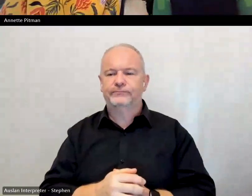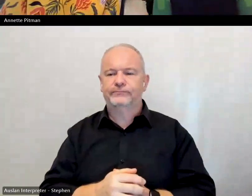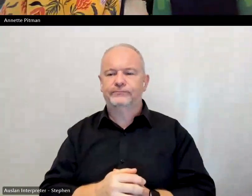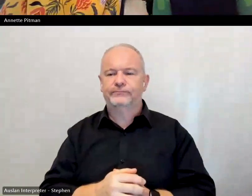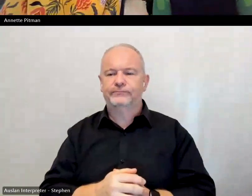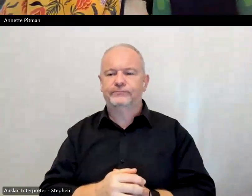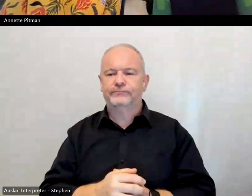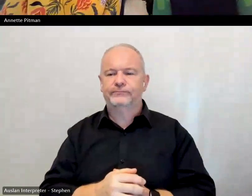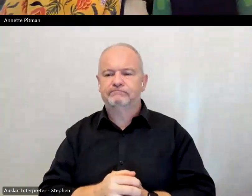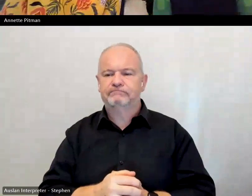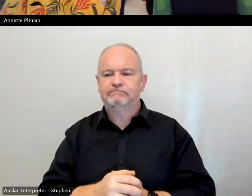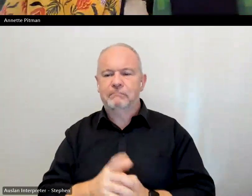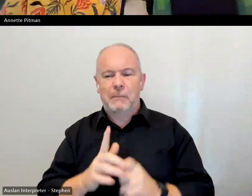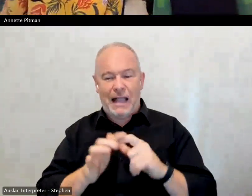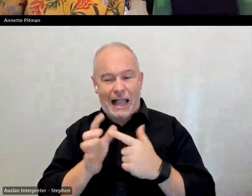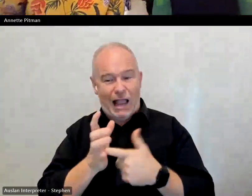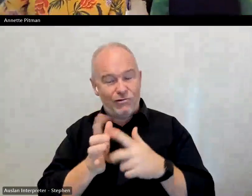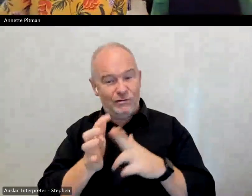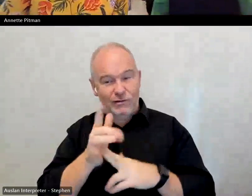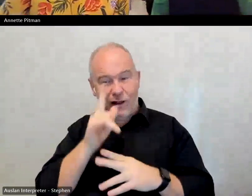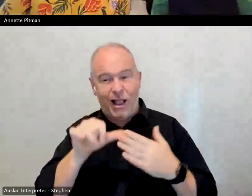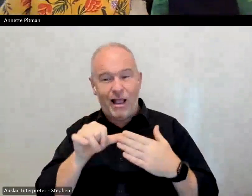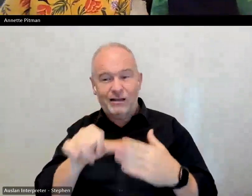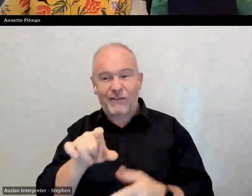Maybe a Karen question.